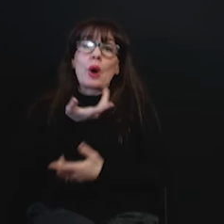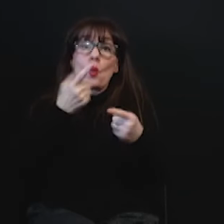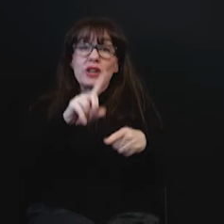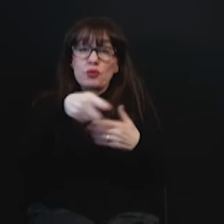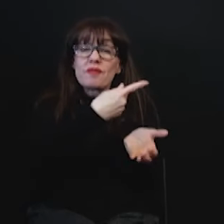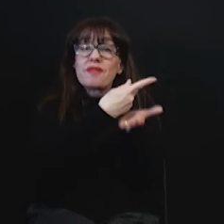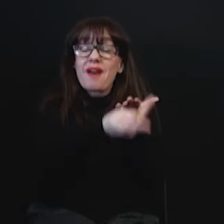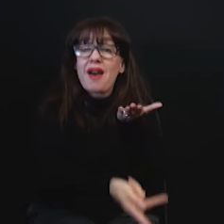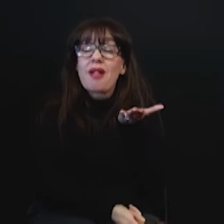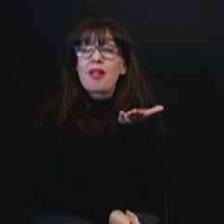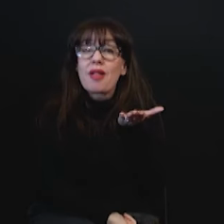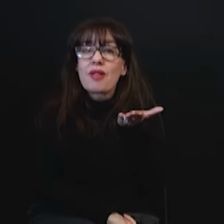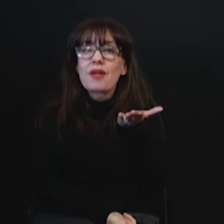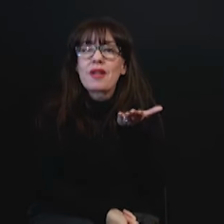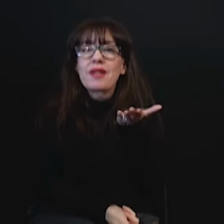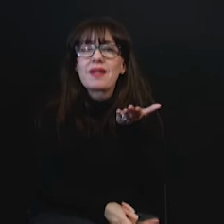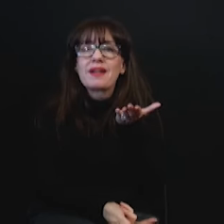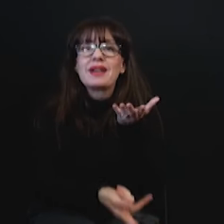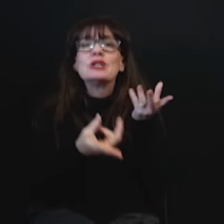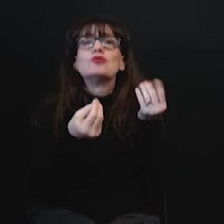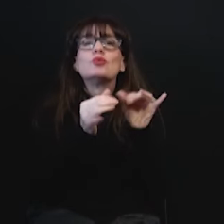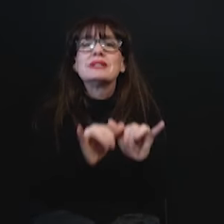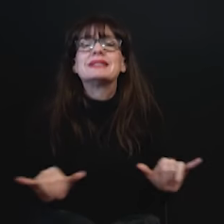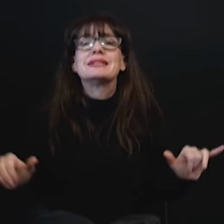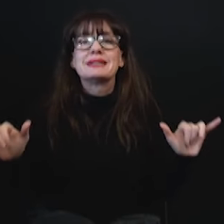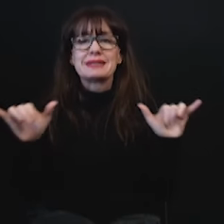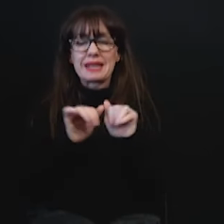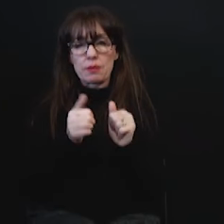fail, this is what I want you to do with me.